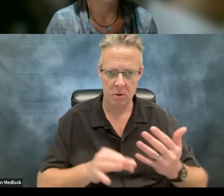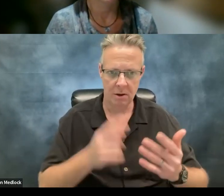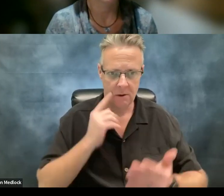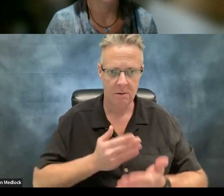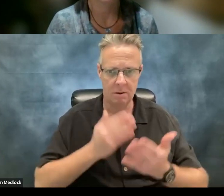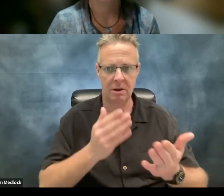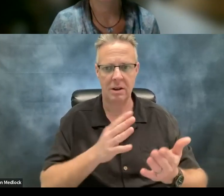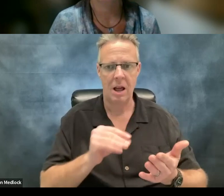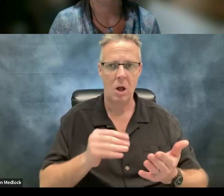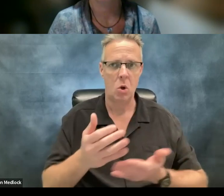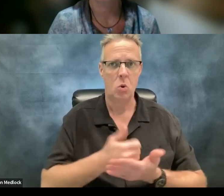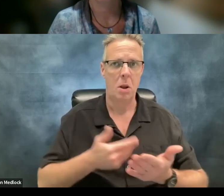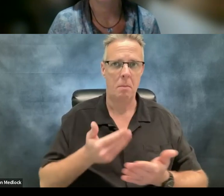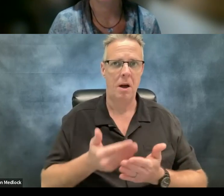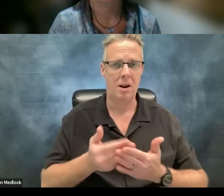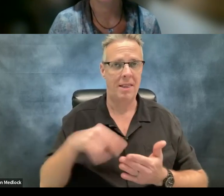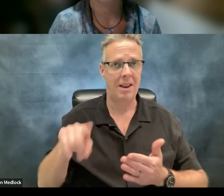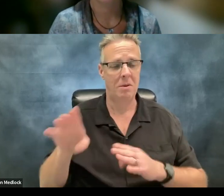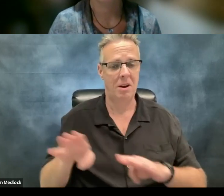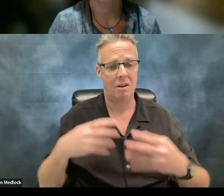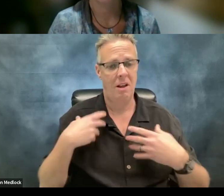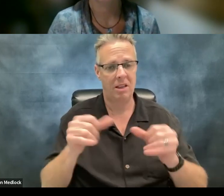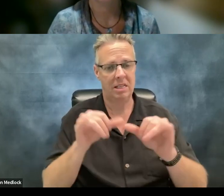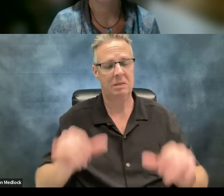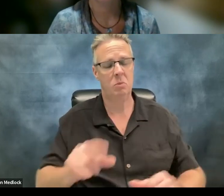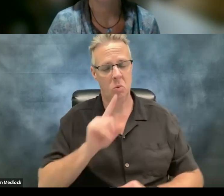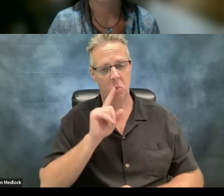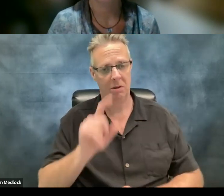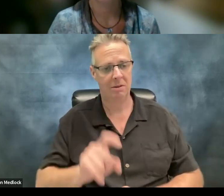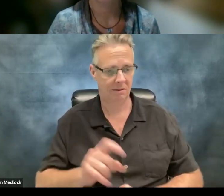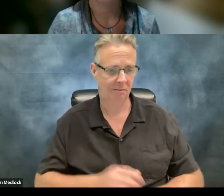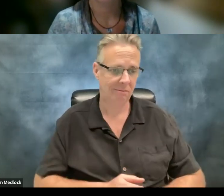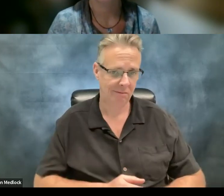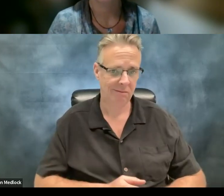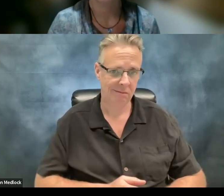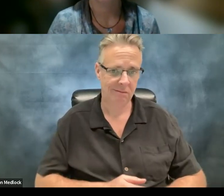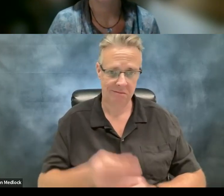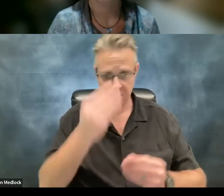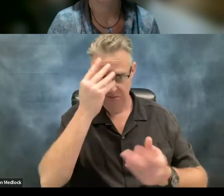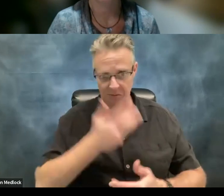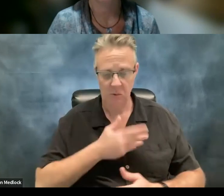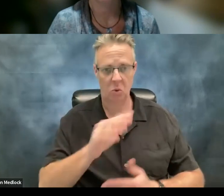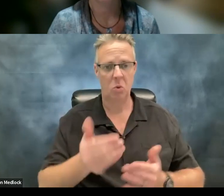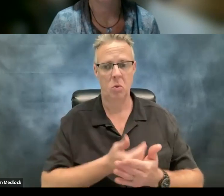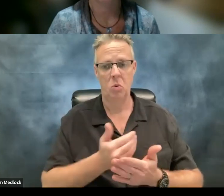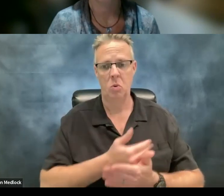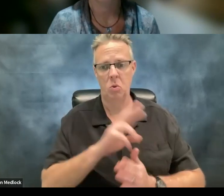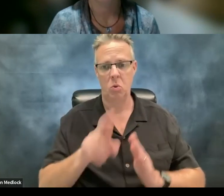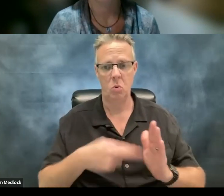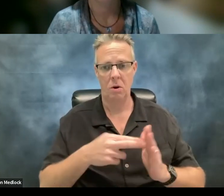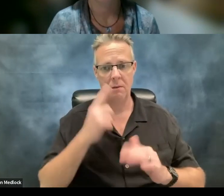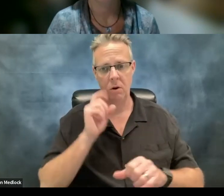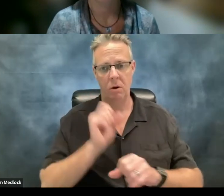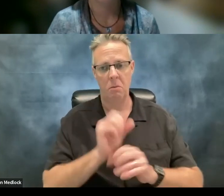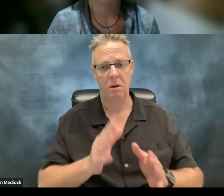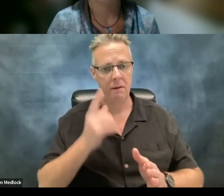including money, which the behavioral health system needs. You also wanted us to know that in your new role as an employee of